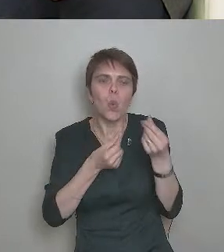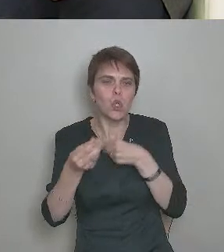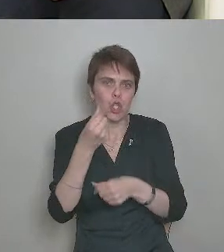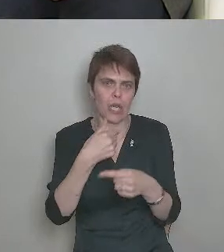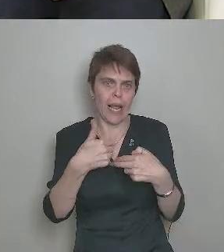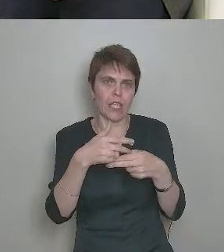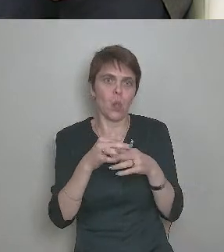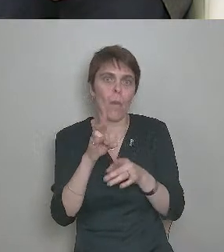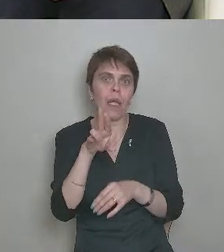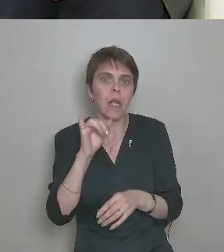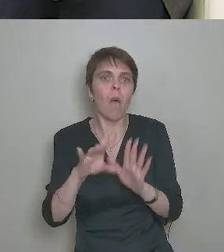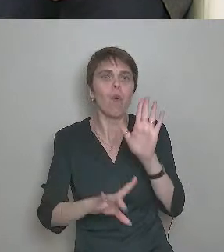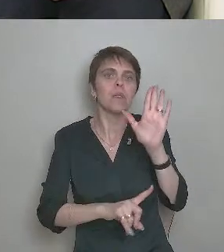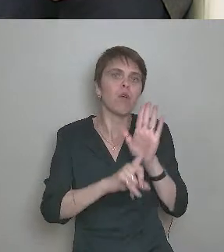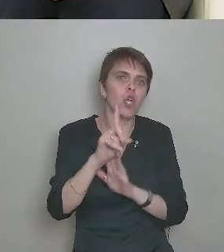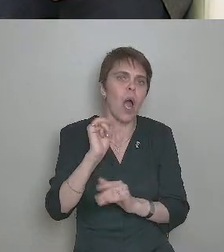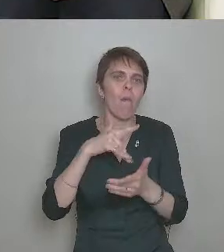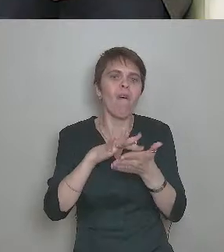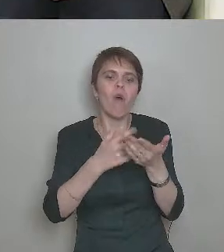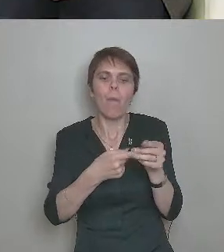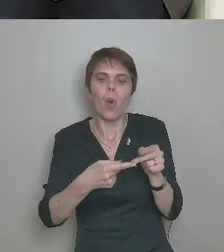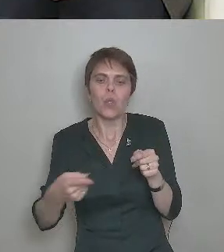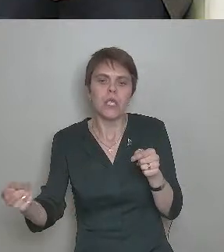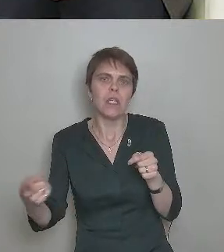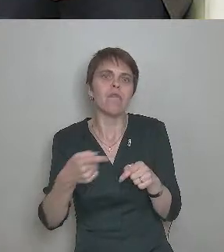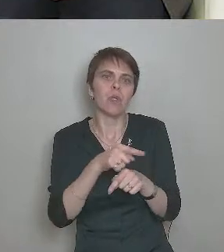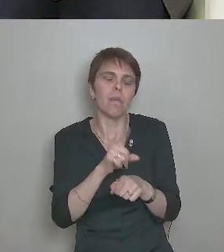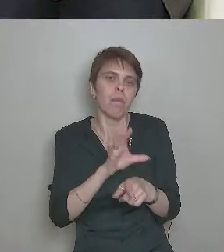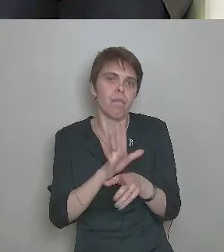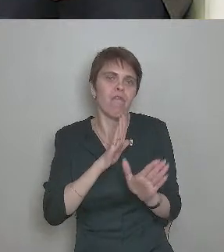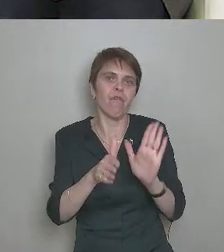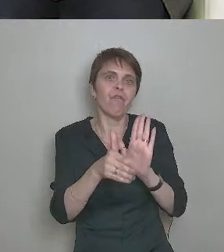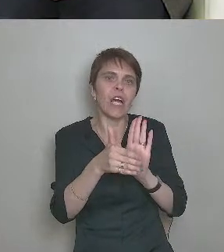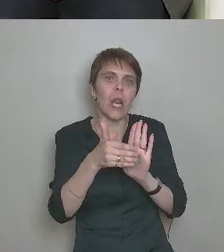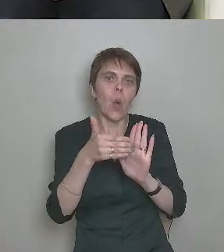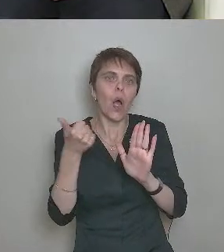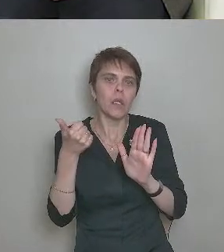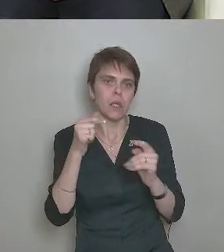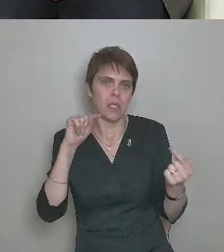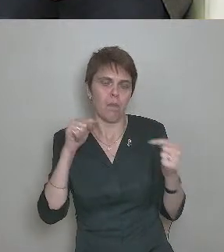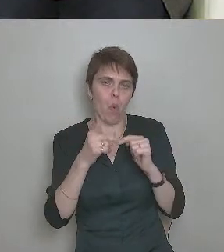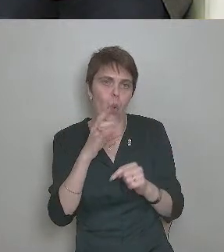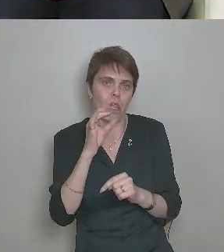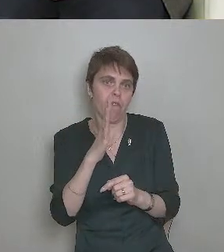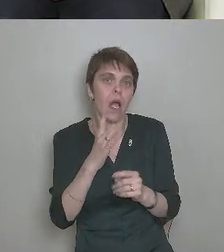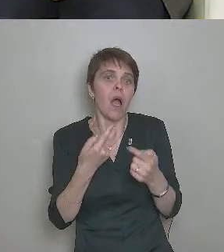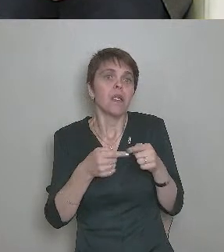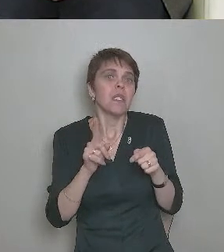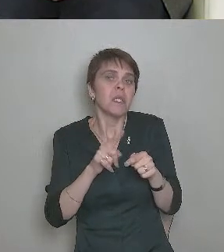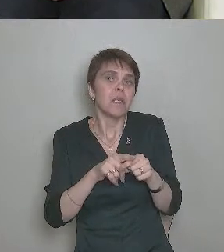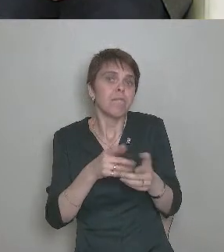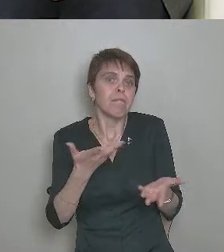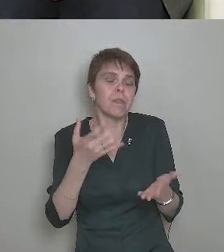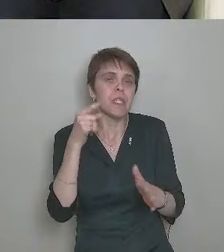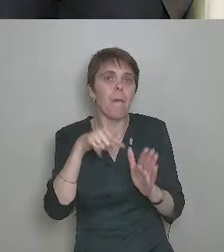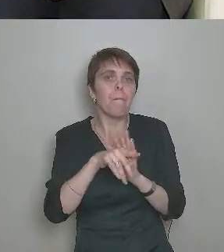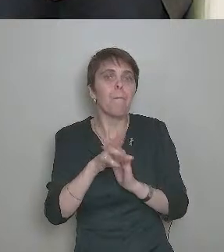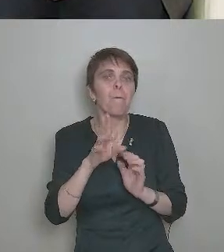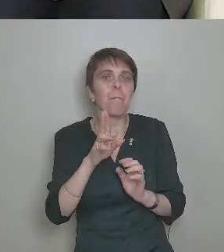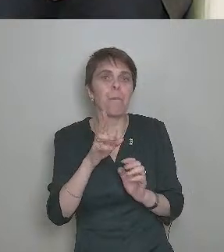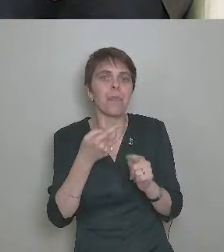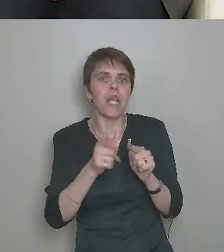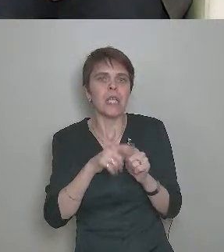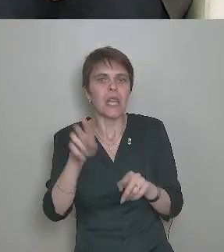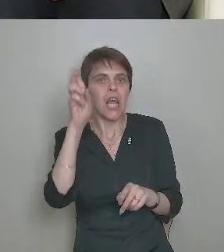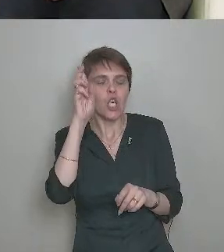gender equality. If it is an artificial measure, then either at the beginning or at some point anyways,